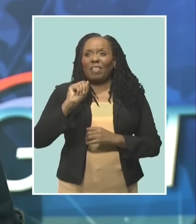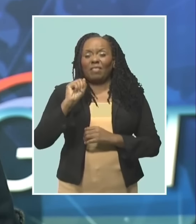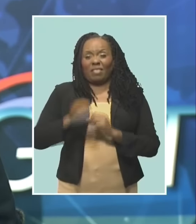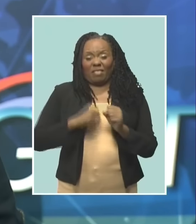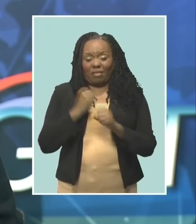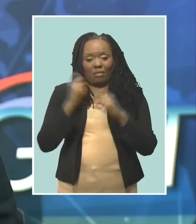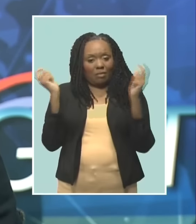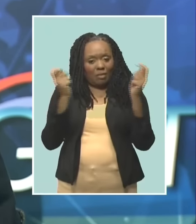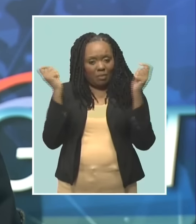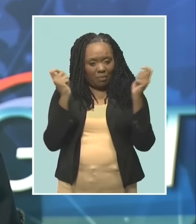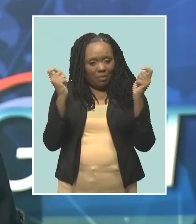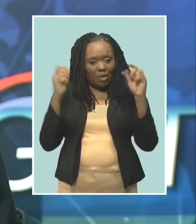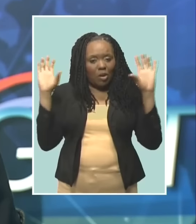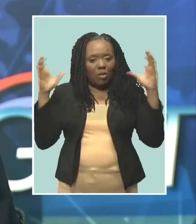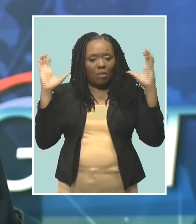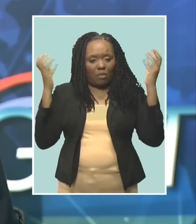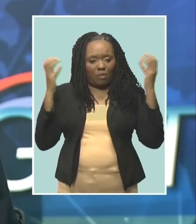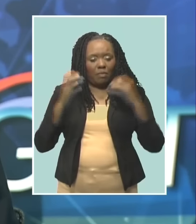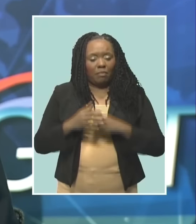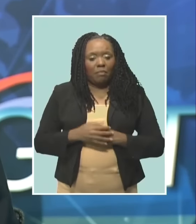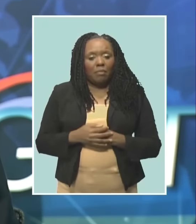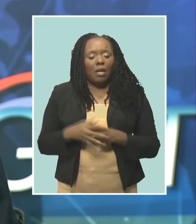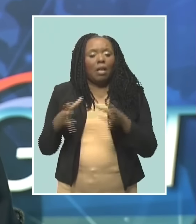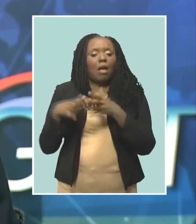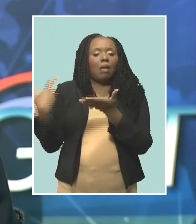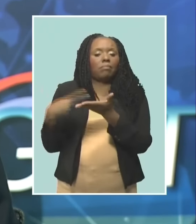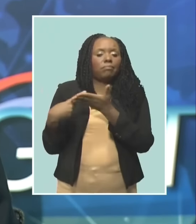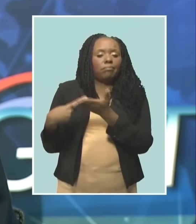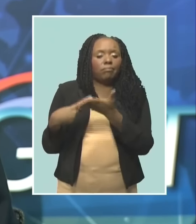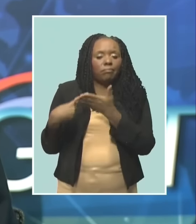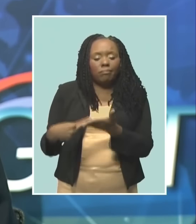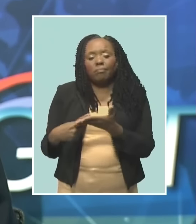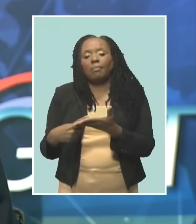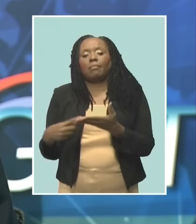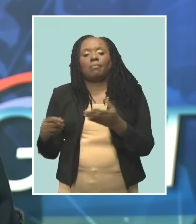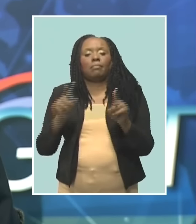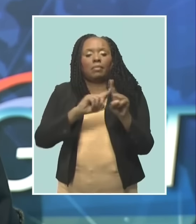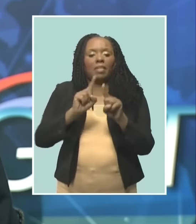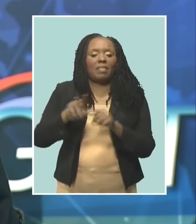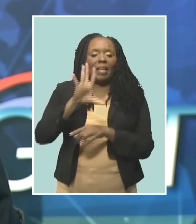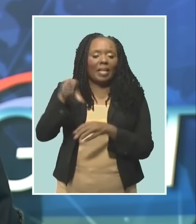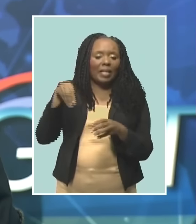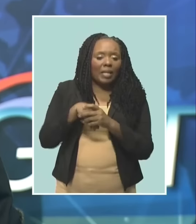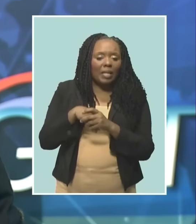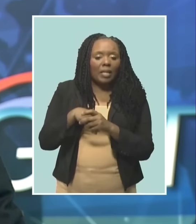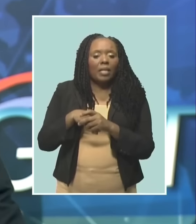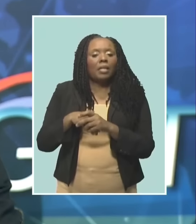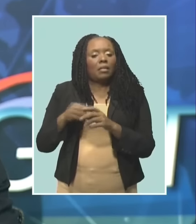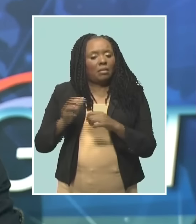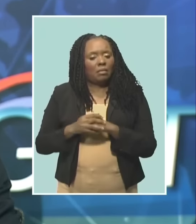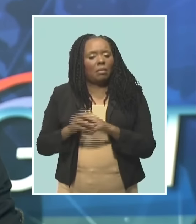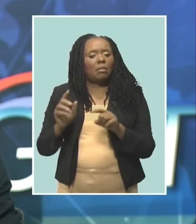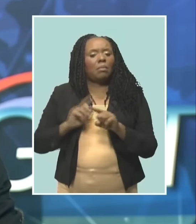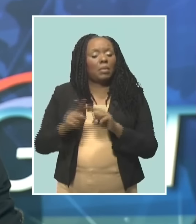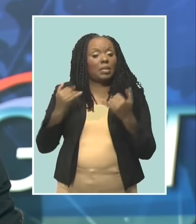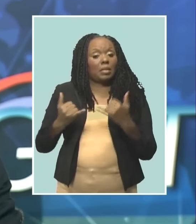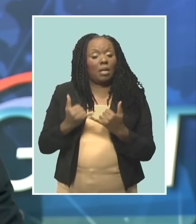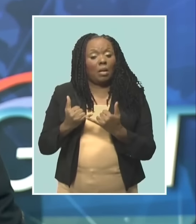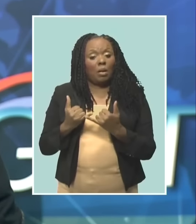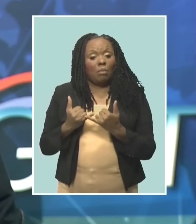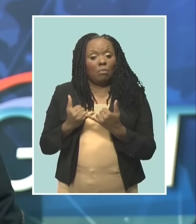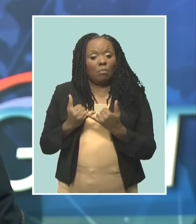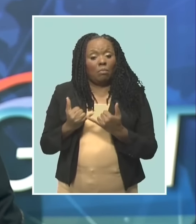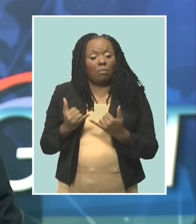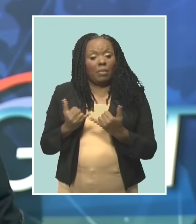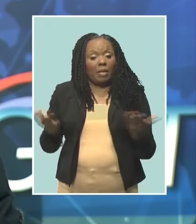anniversary of the festival. While officials say the level of participation has been high, there has been much discussion about if it